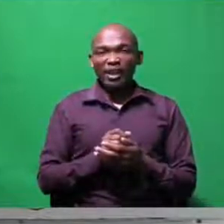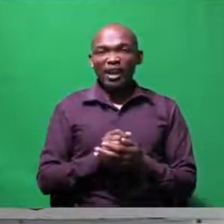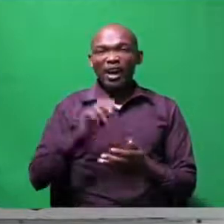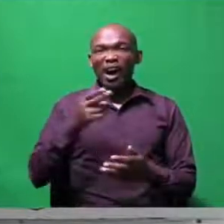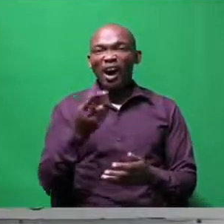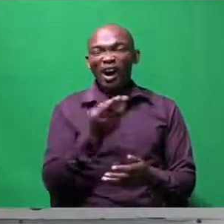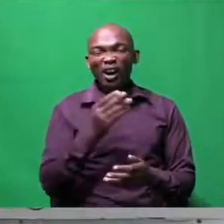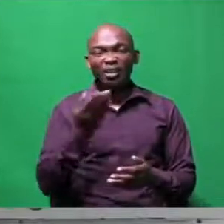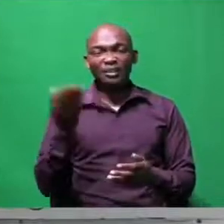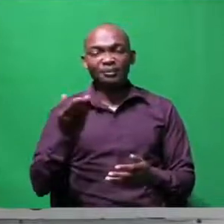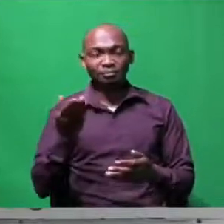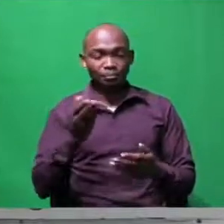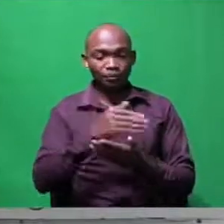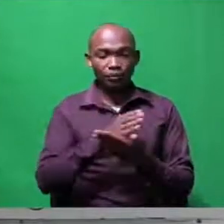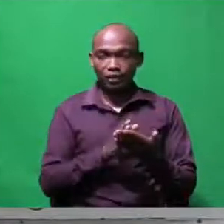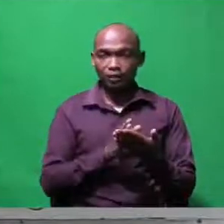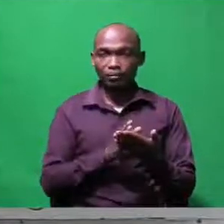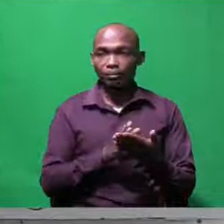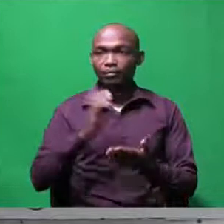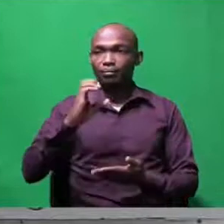some crystals. The